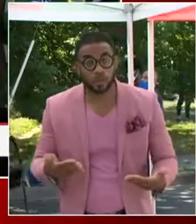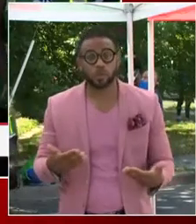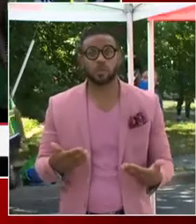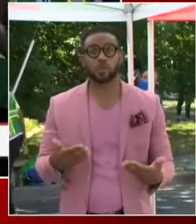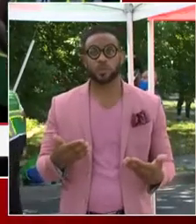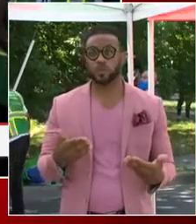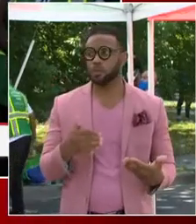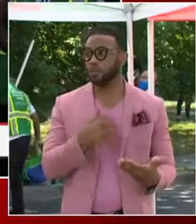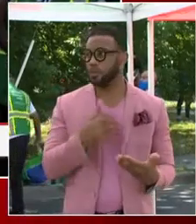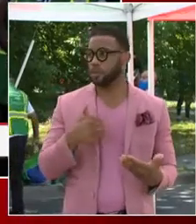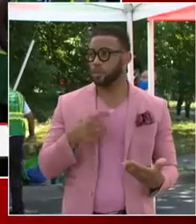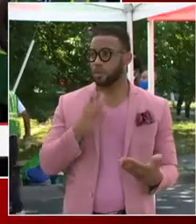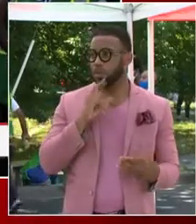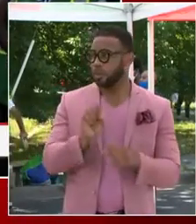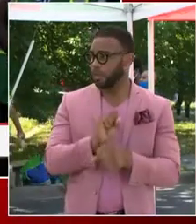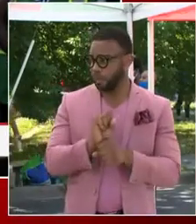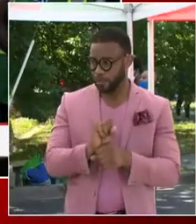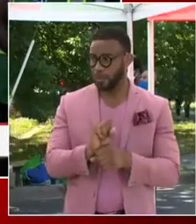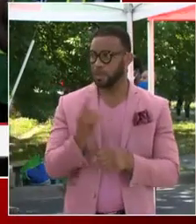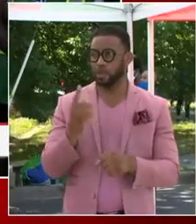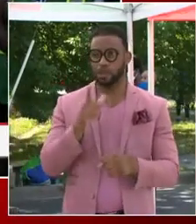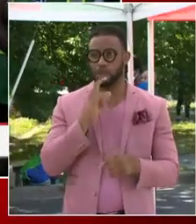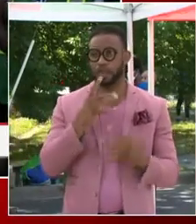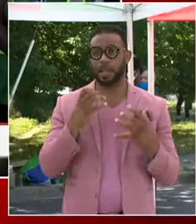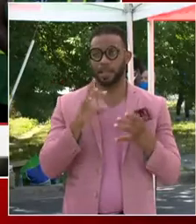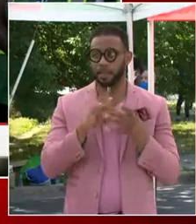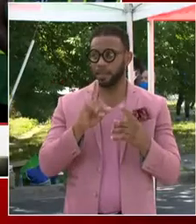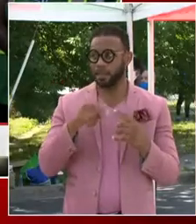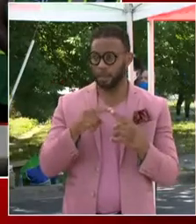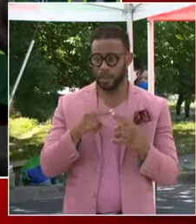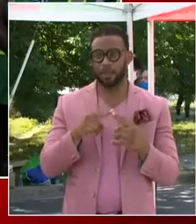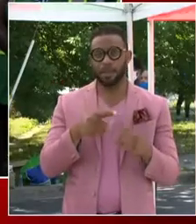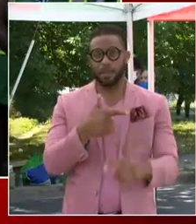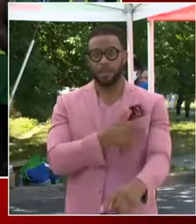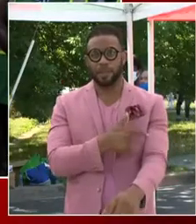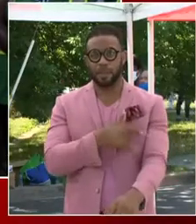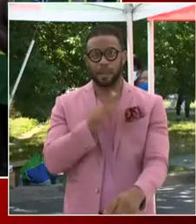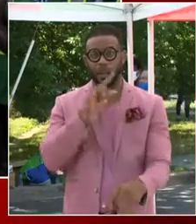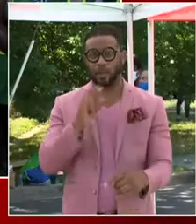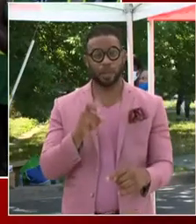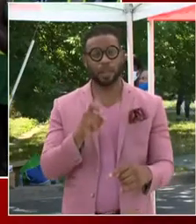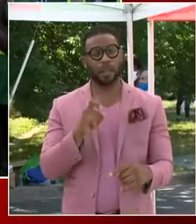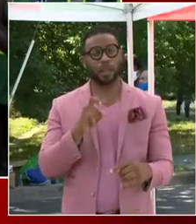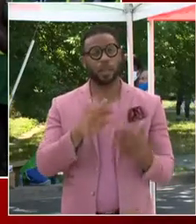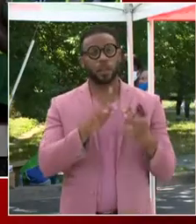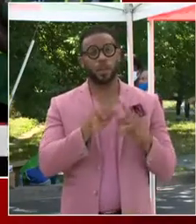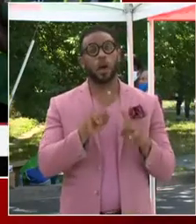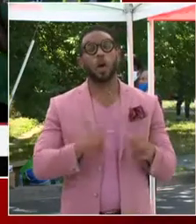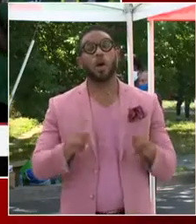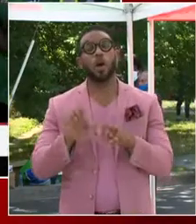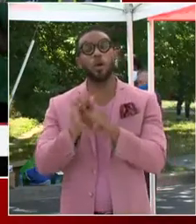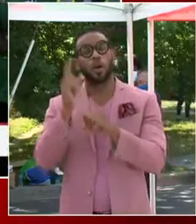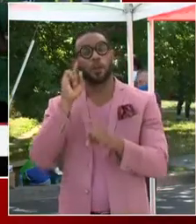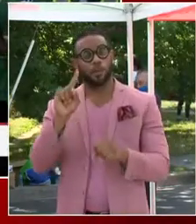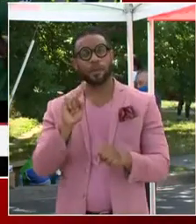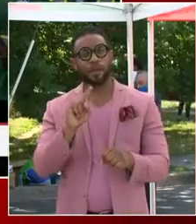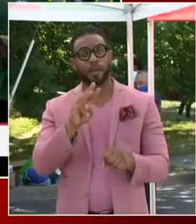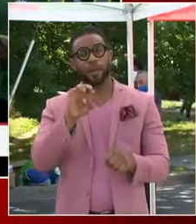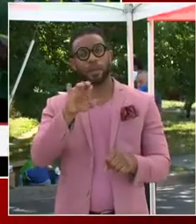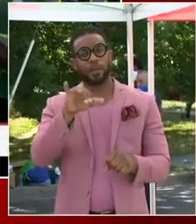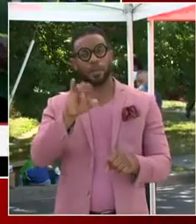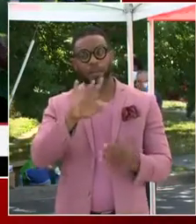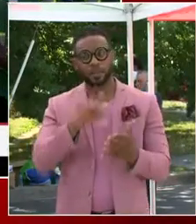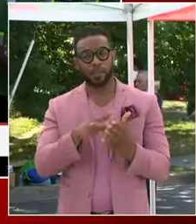community member who is actually somebody who has a lot to say about the vaccine. And not only are they a member of the community, but they also work for Mary Center. And that just